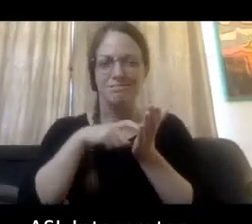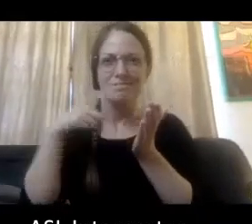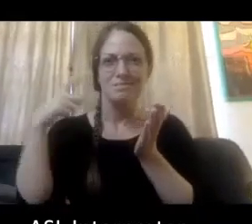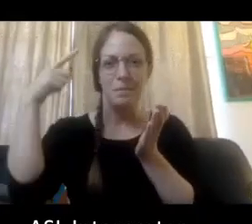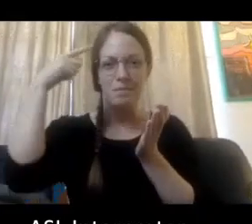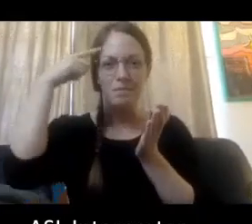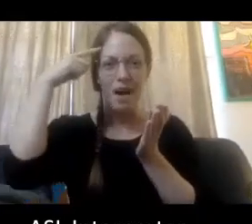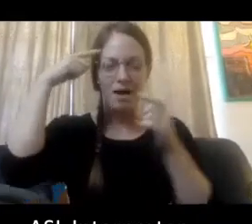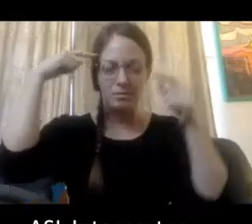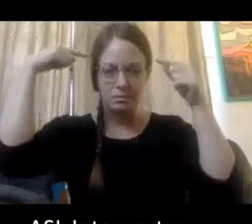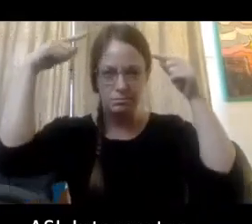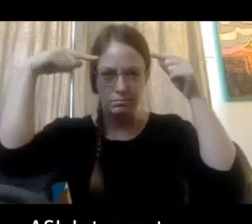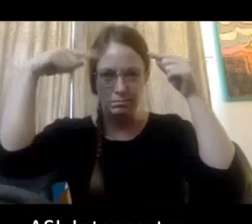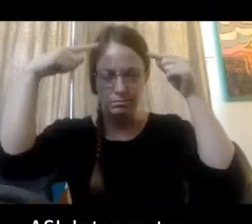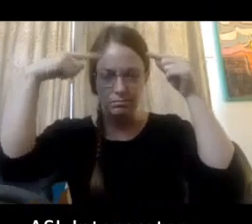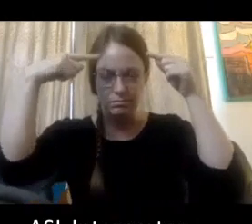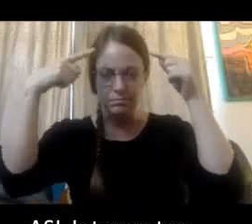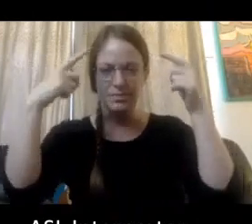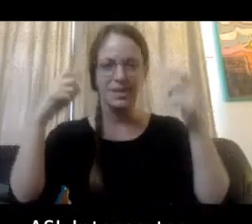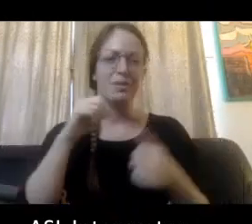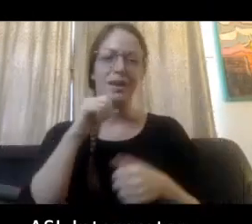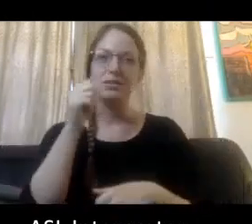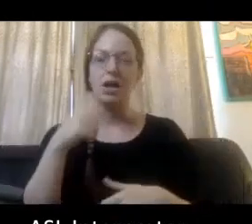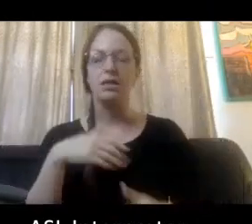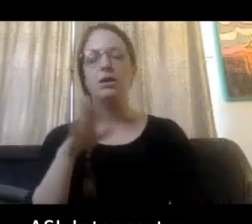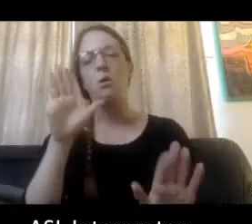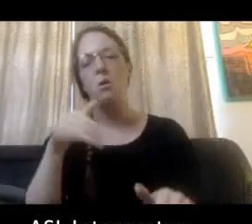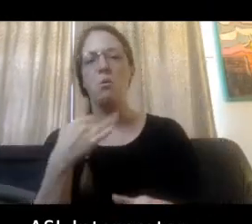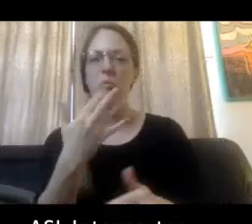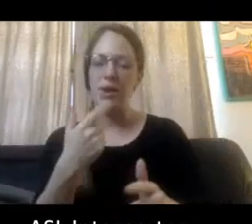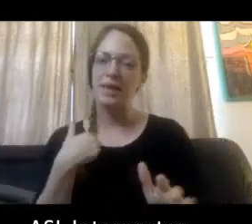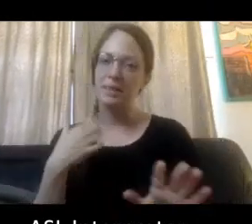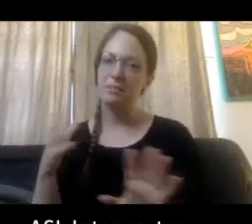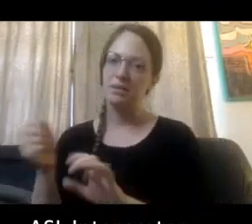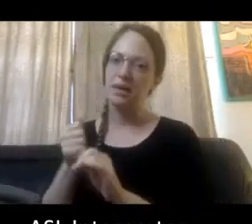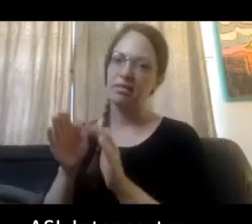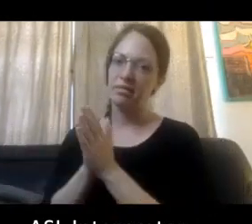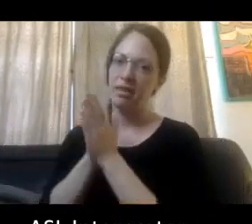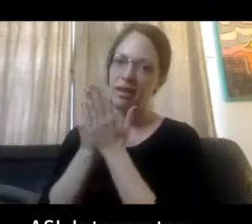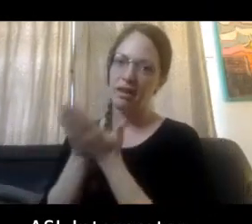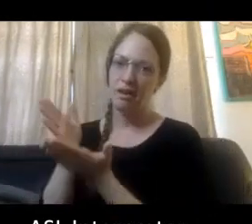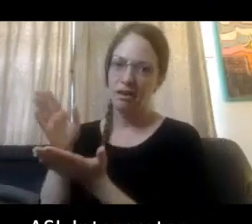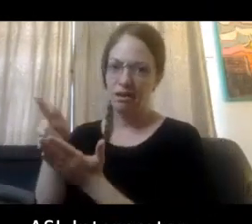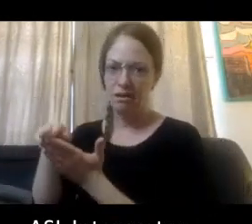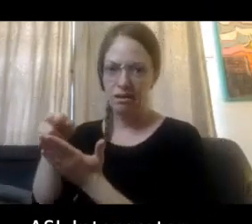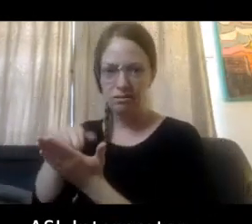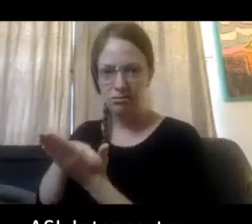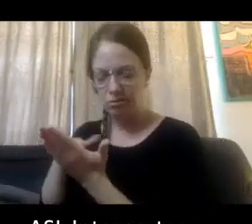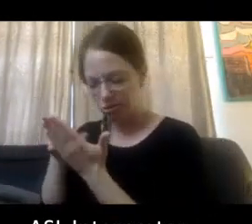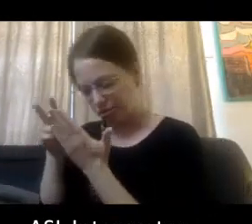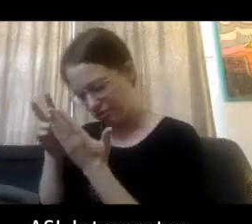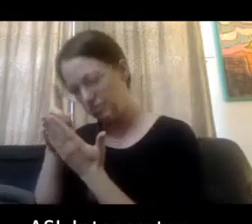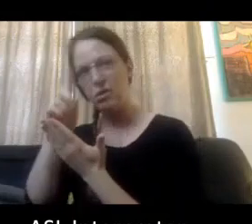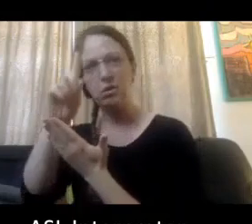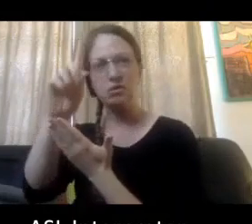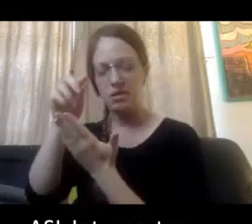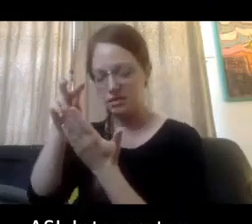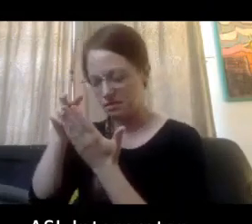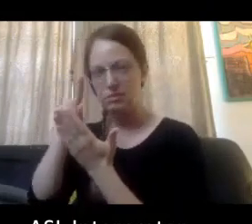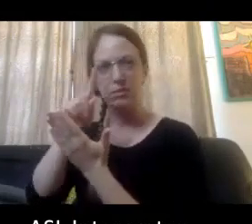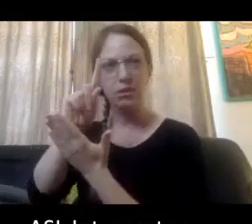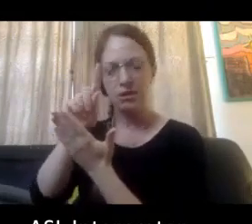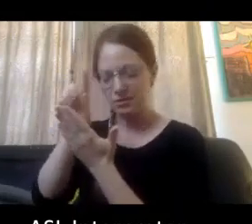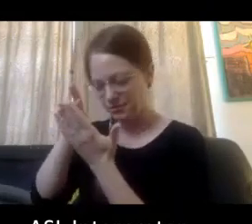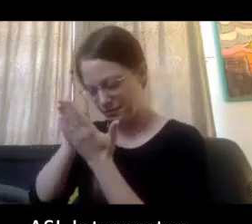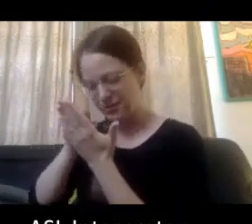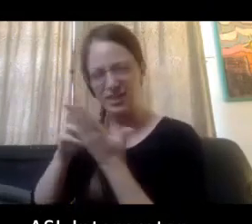to go and pick up a book off a shelf or consult some big long rules. So